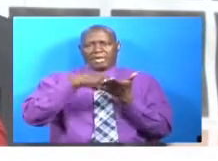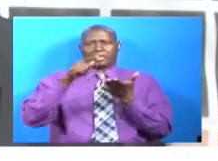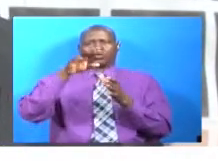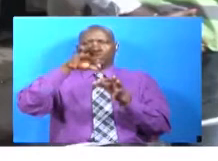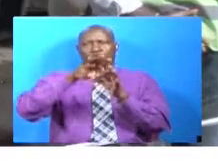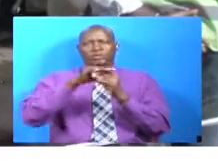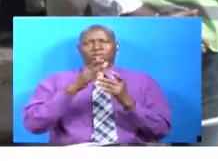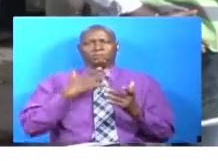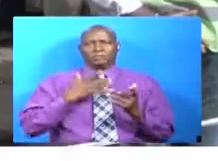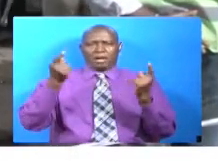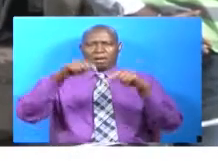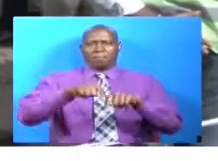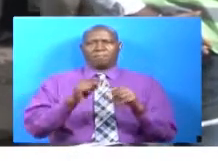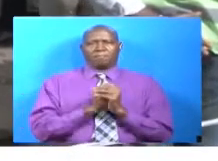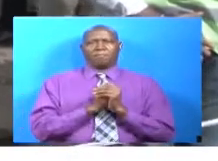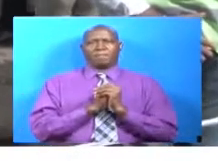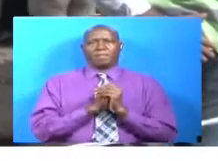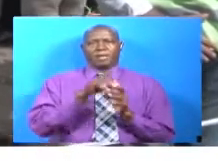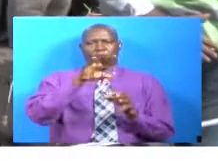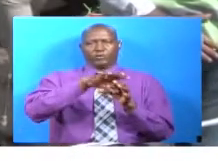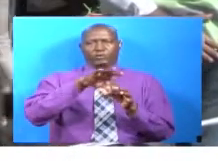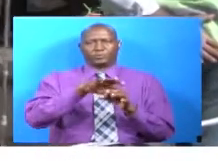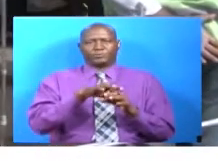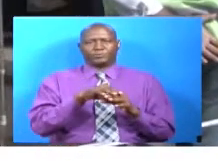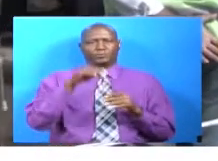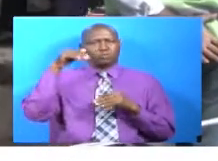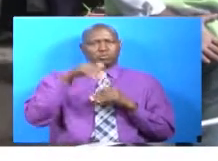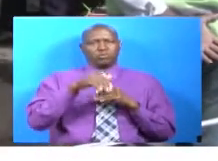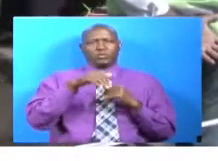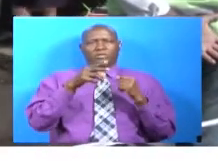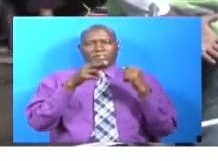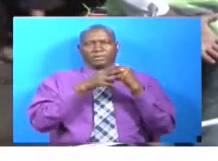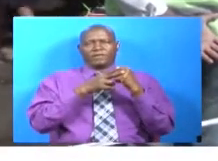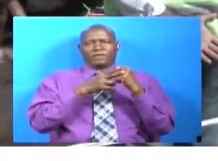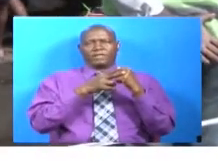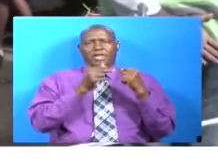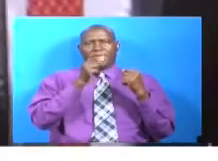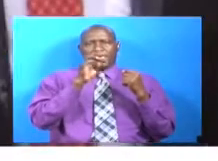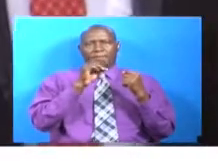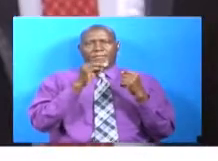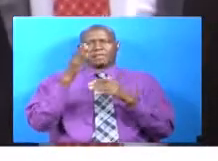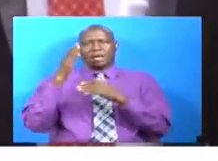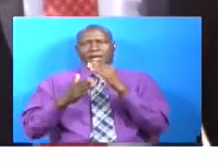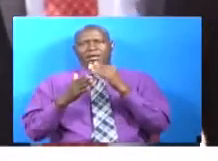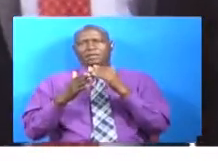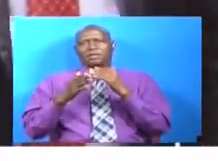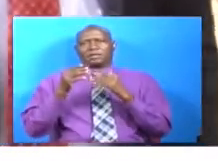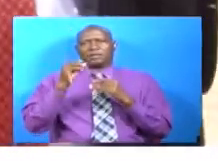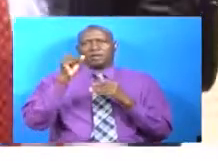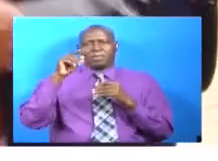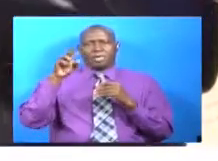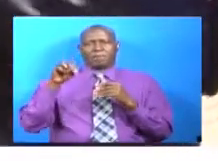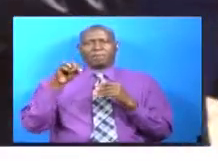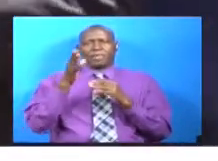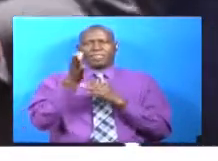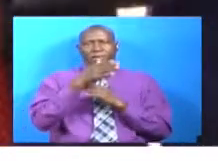and vote. LSK elections kicked off from as early as 7 a.m. on Thursday and ended at 5 p.m. across all the society's branches in